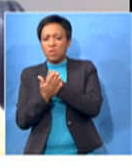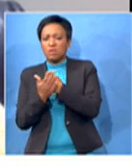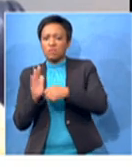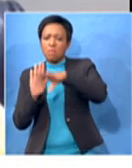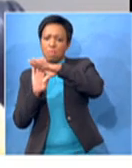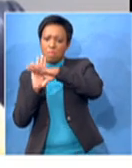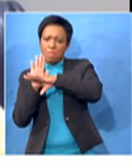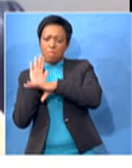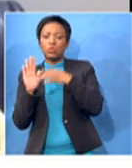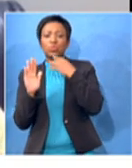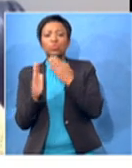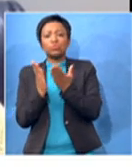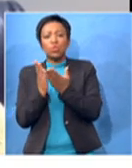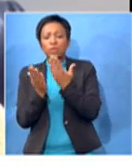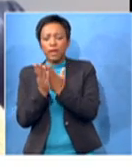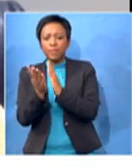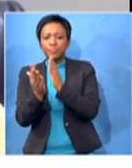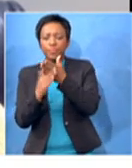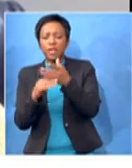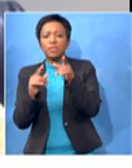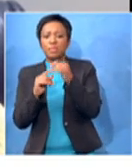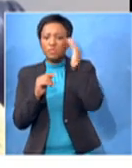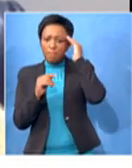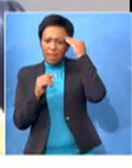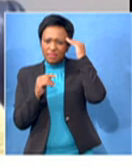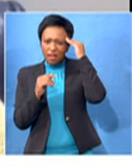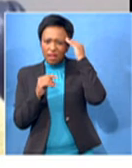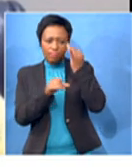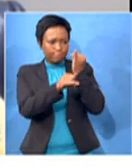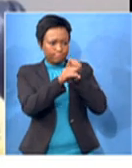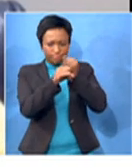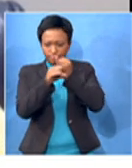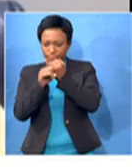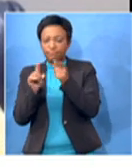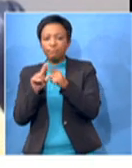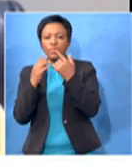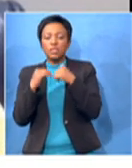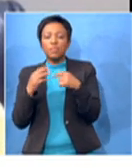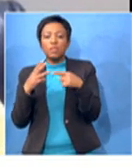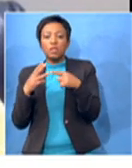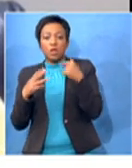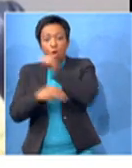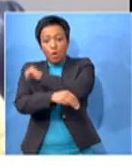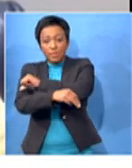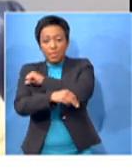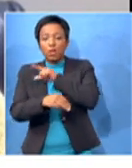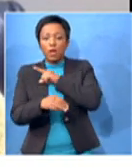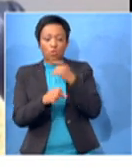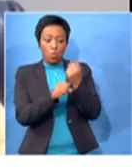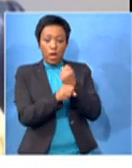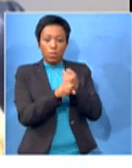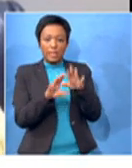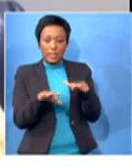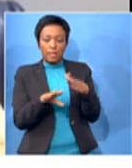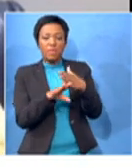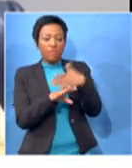to mental institutions. It is available to hospitals where you have to work with children. Now, this amendment,